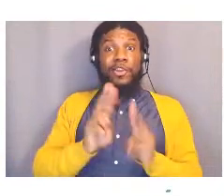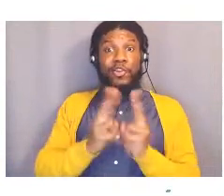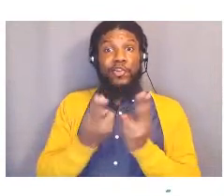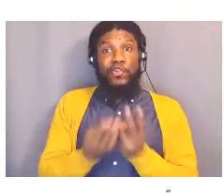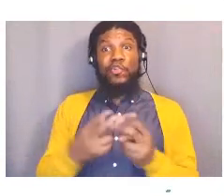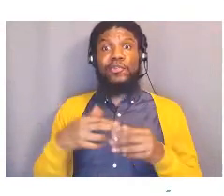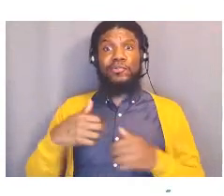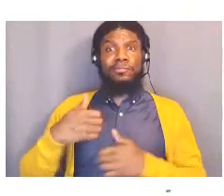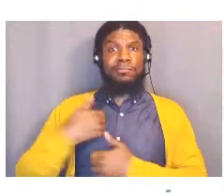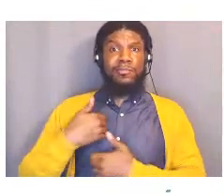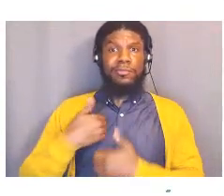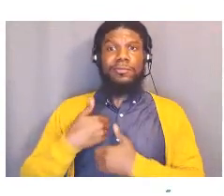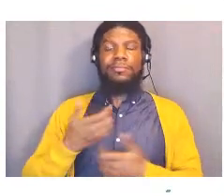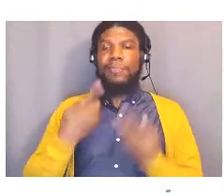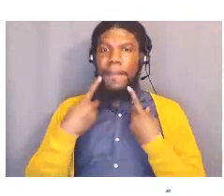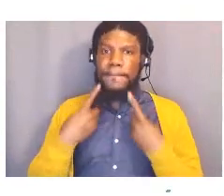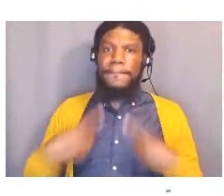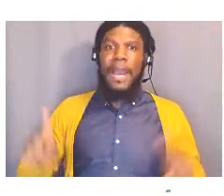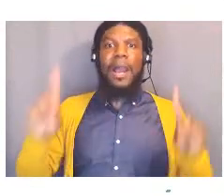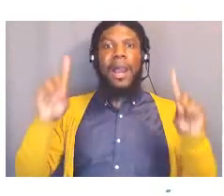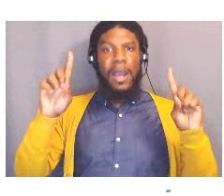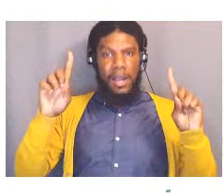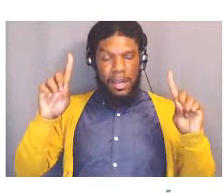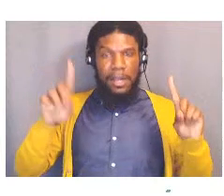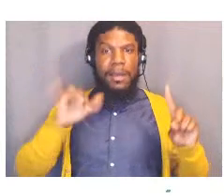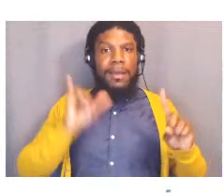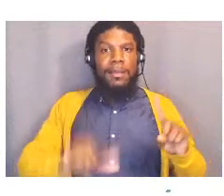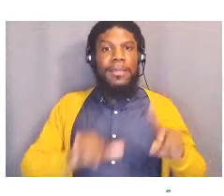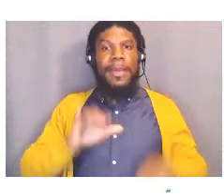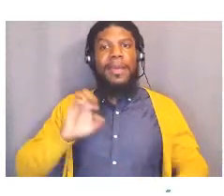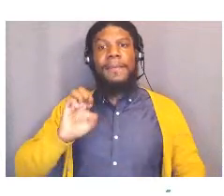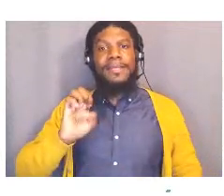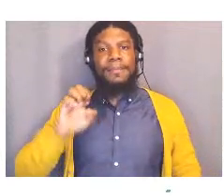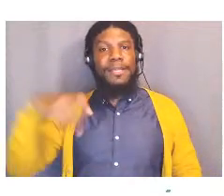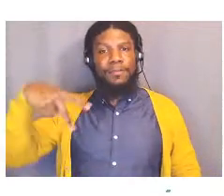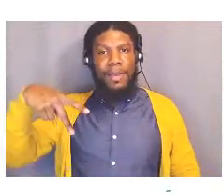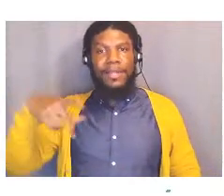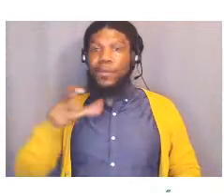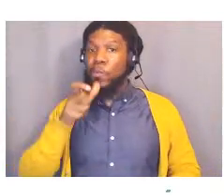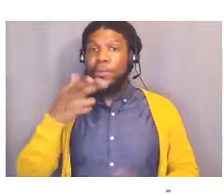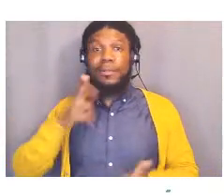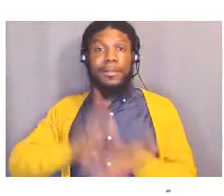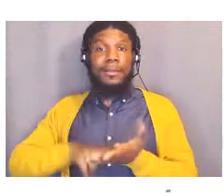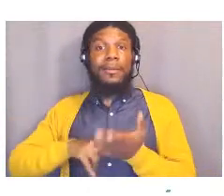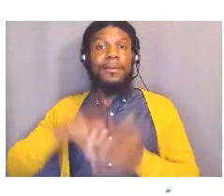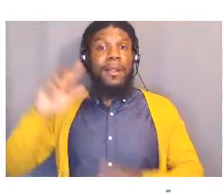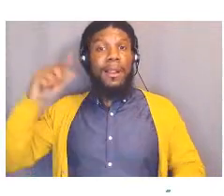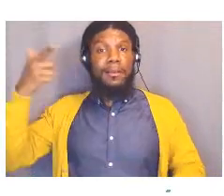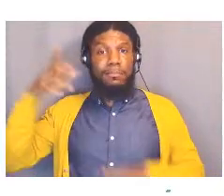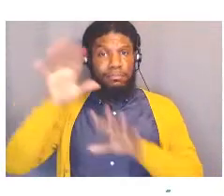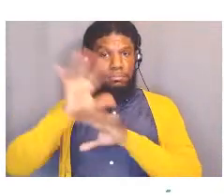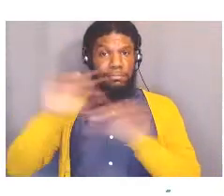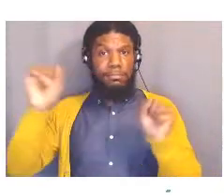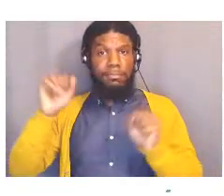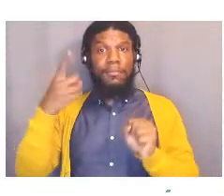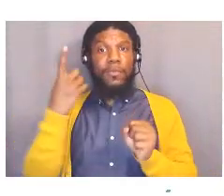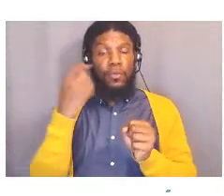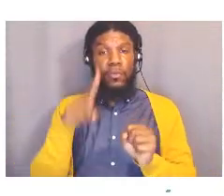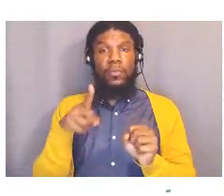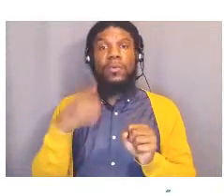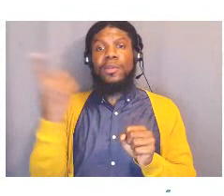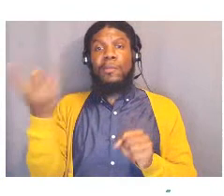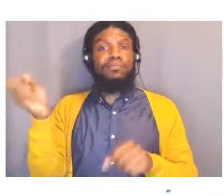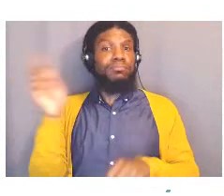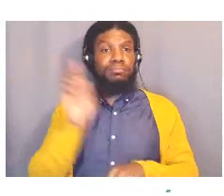to enforce the Emancipation Proclamation signed by President Lincoln when liberating forces publicly read